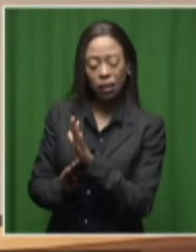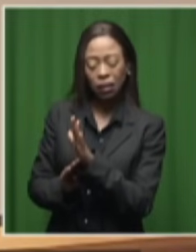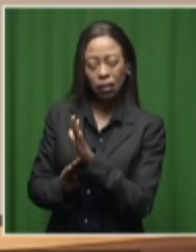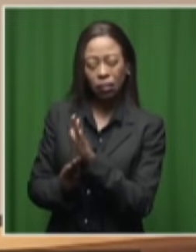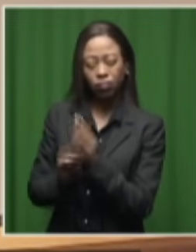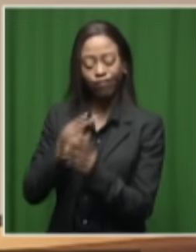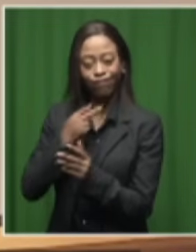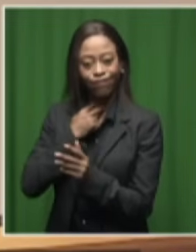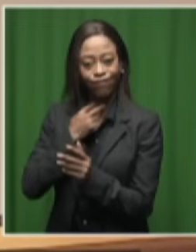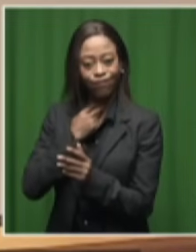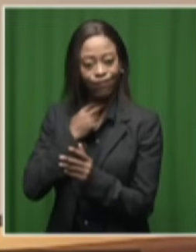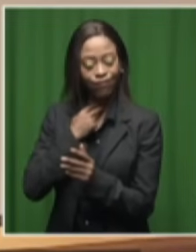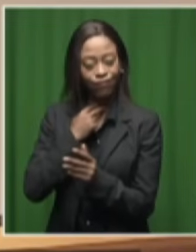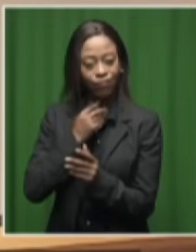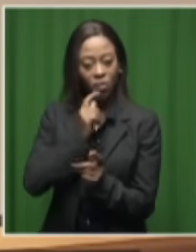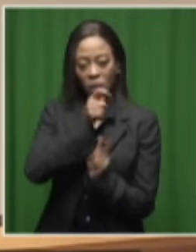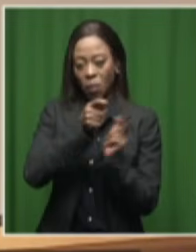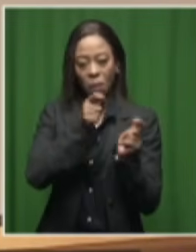any